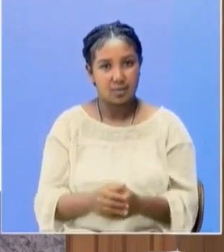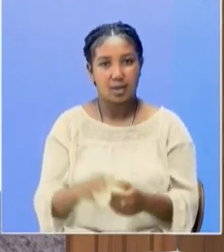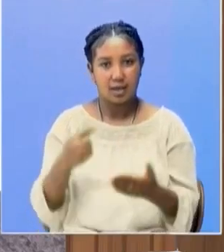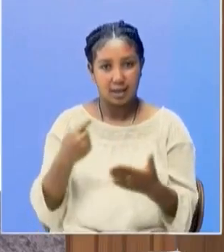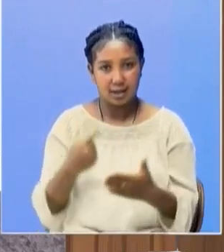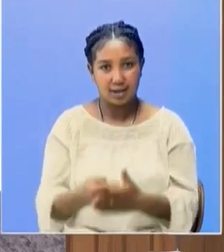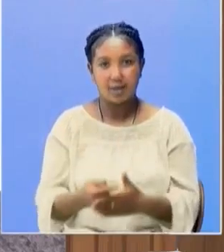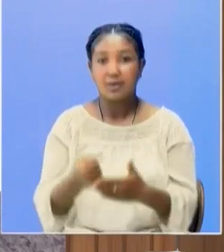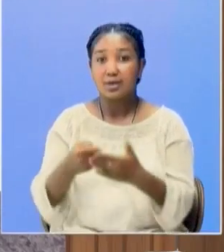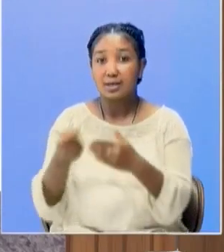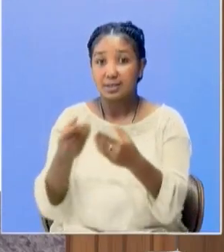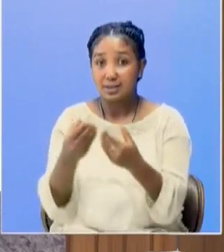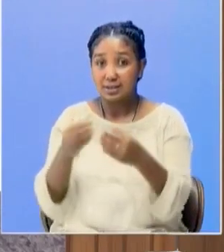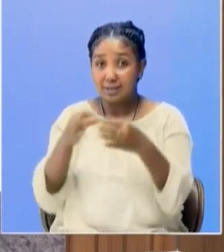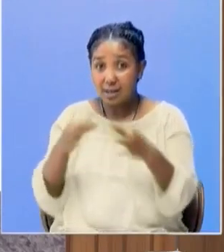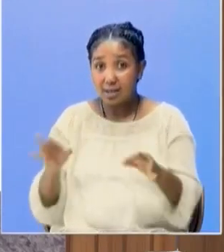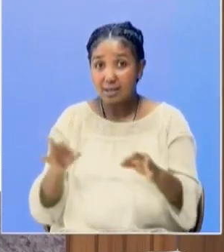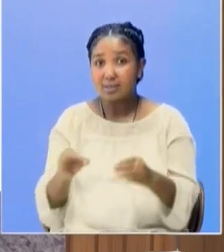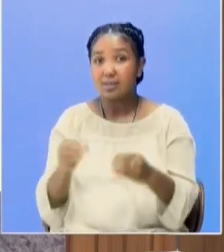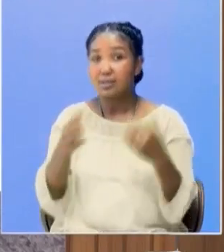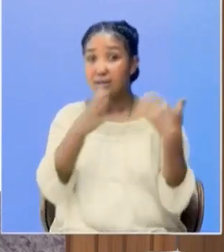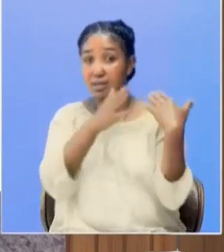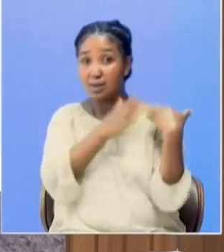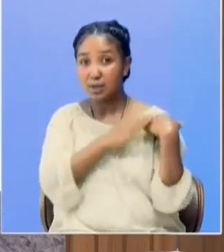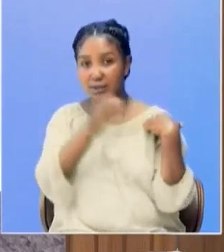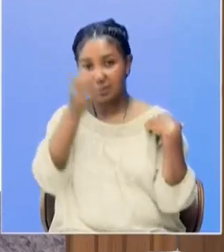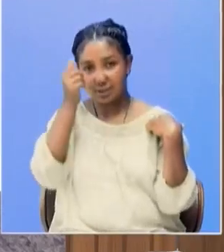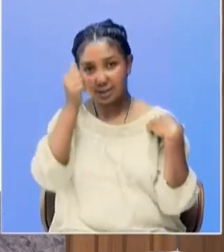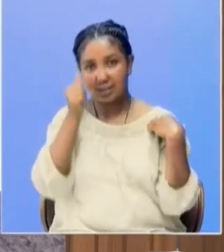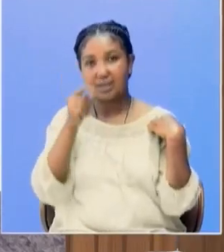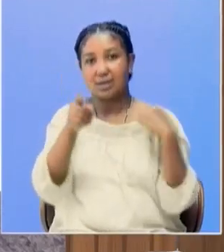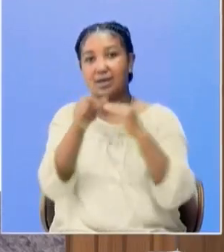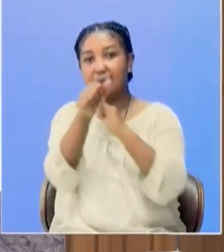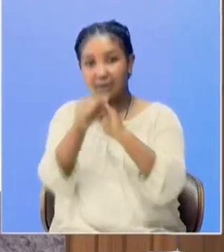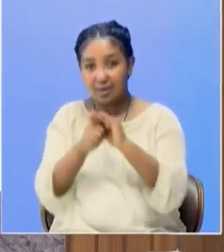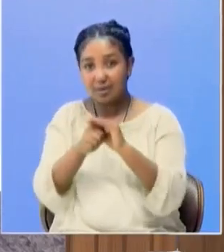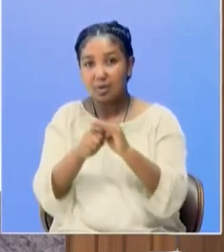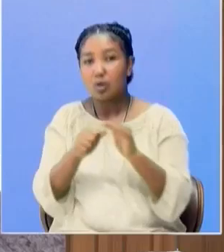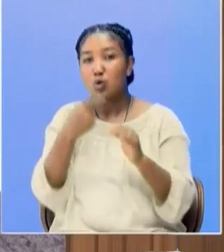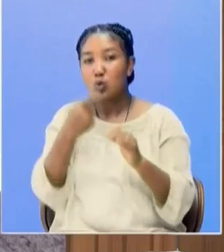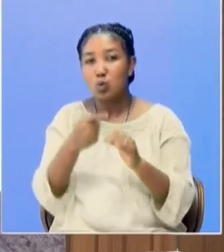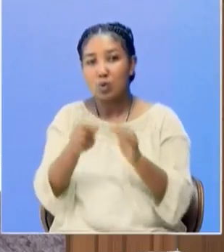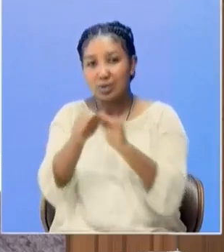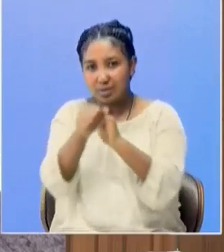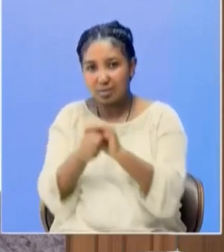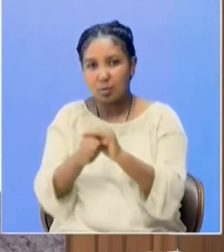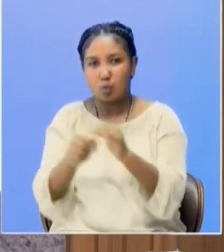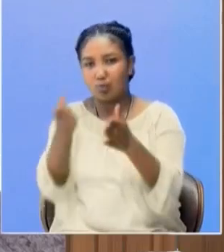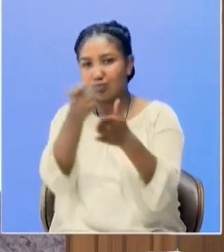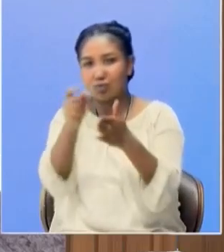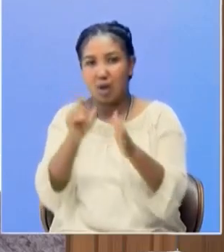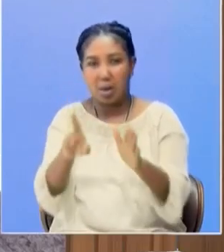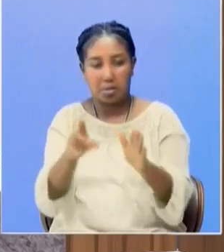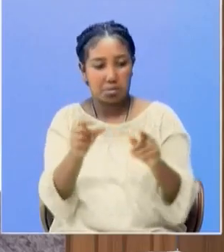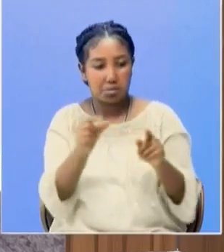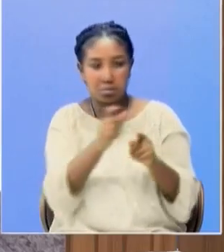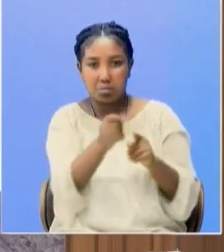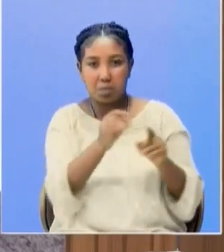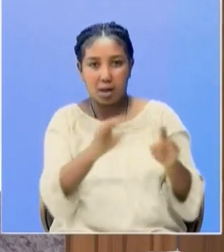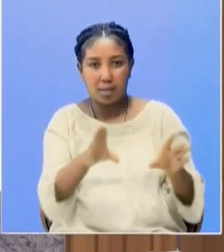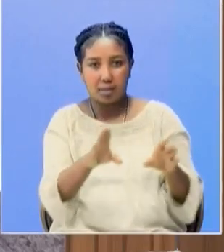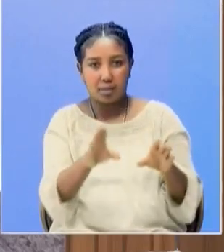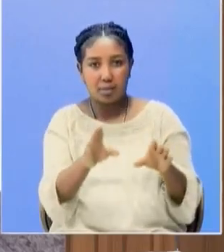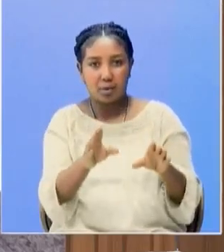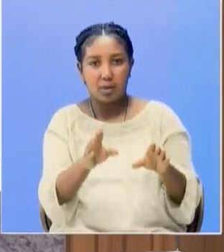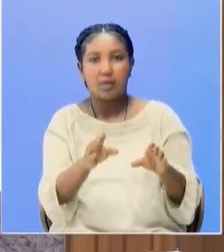Here, so in this sense, the subject is just hidden. It's hidden. It's not just written on this one in clear